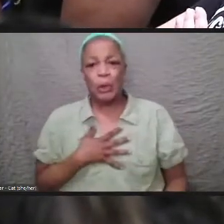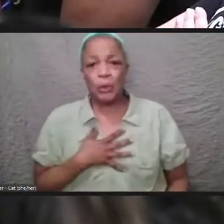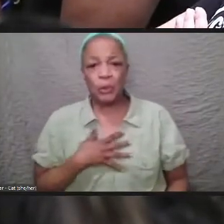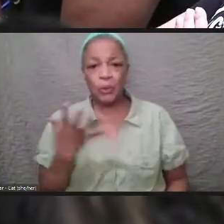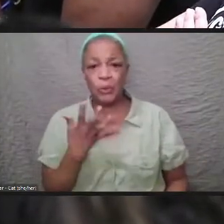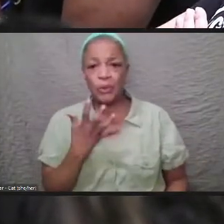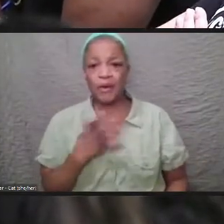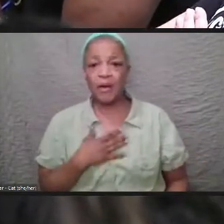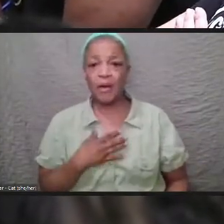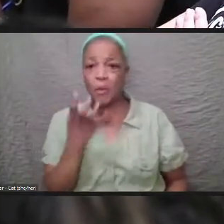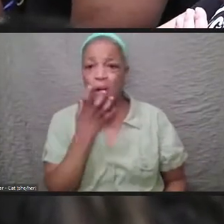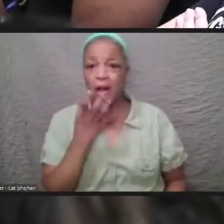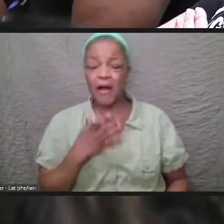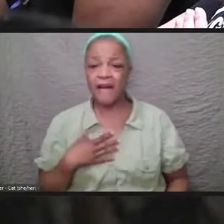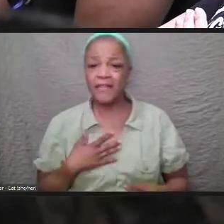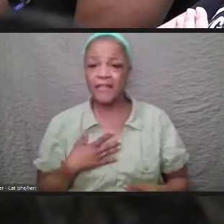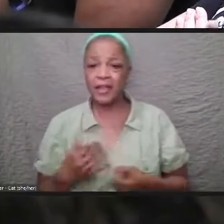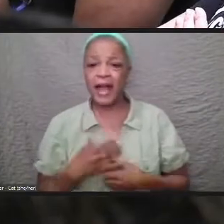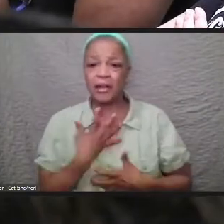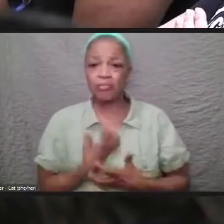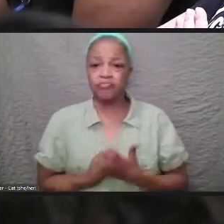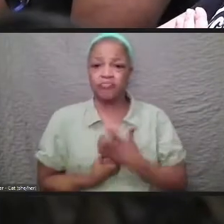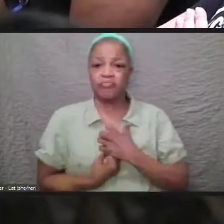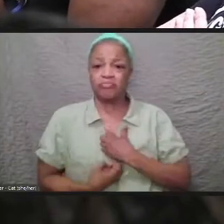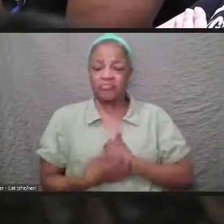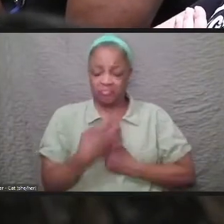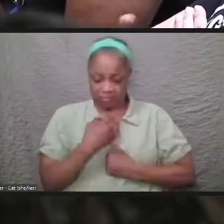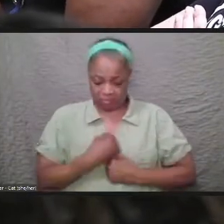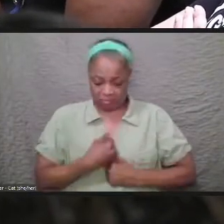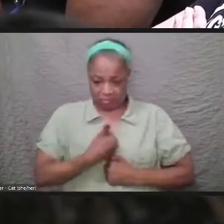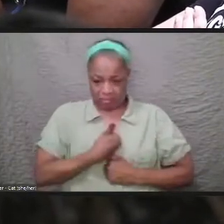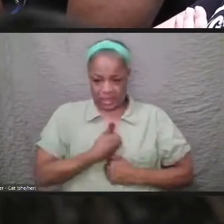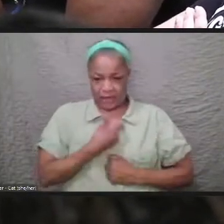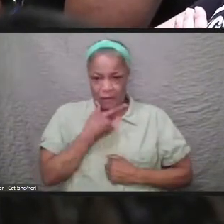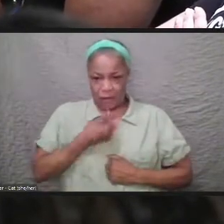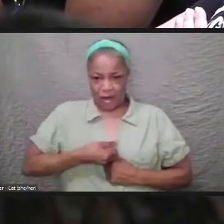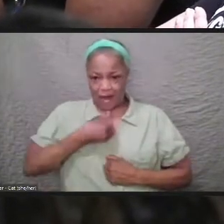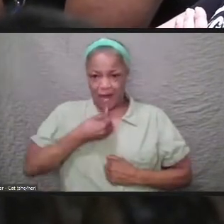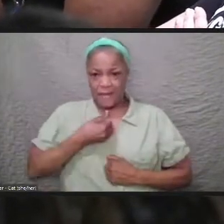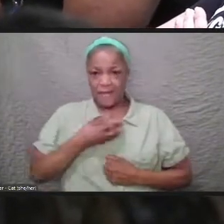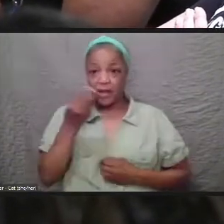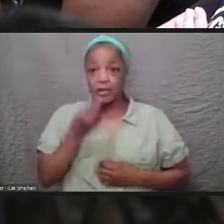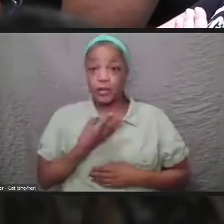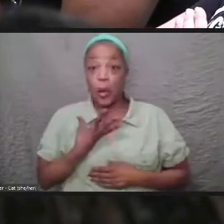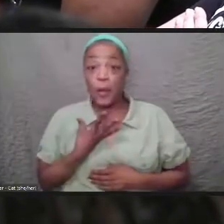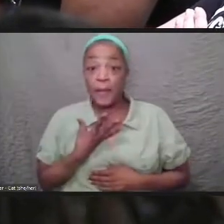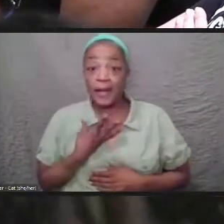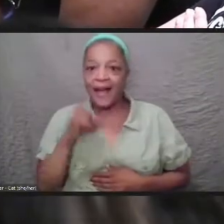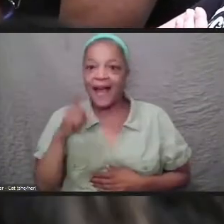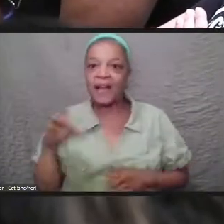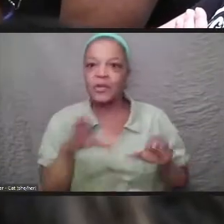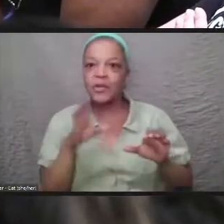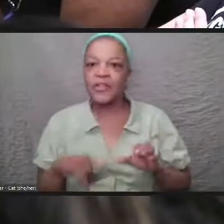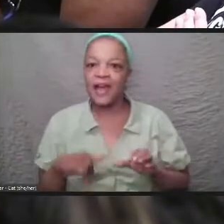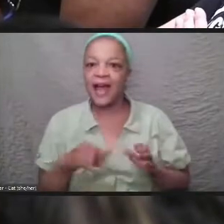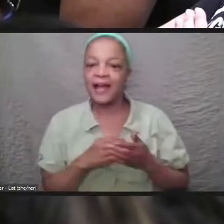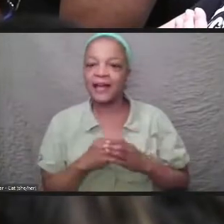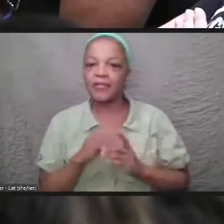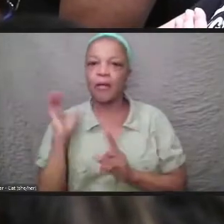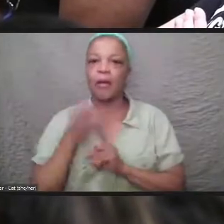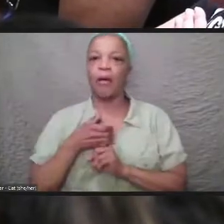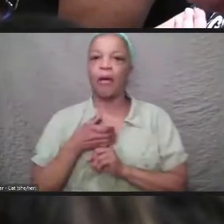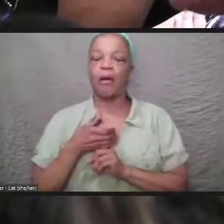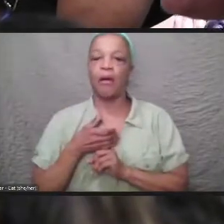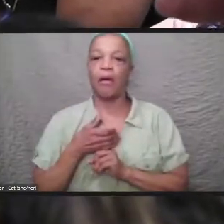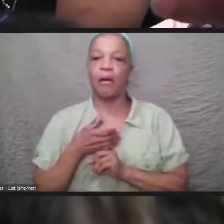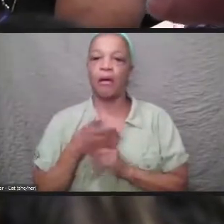wow, I had to suppress so much of myself for so long because I thought, because I was told that this is what I had to do the things that I